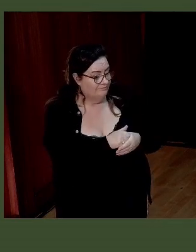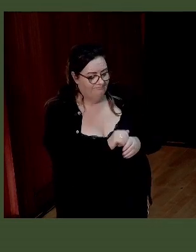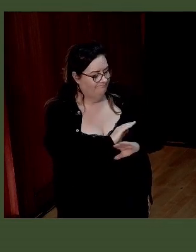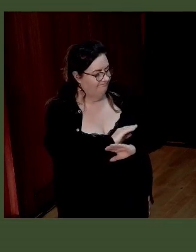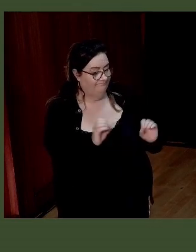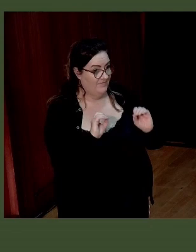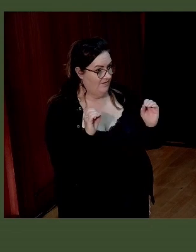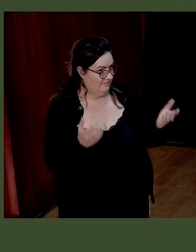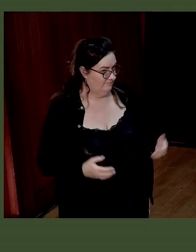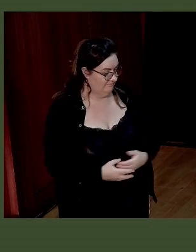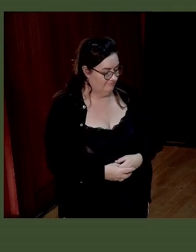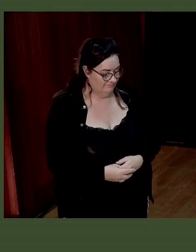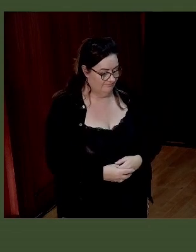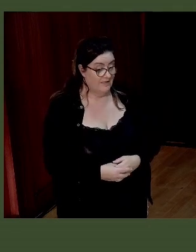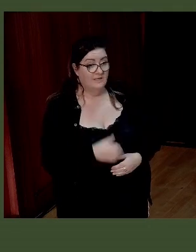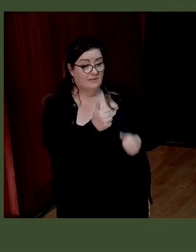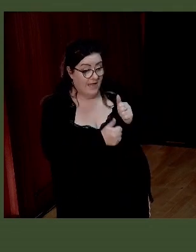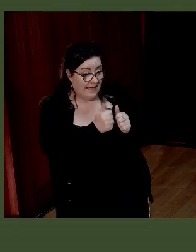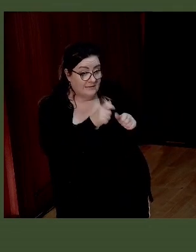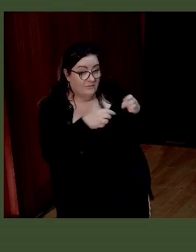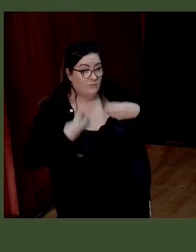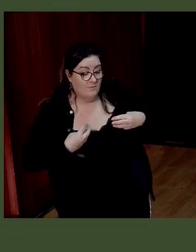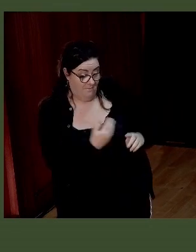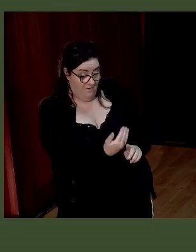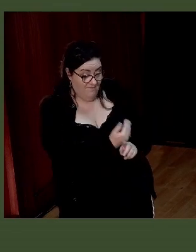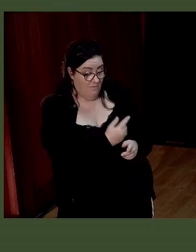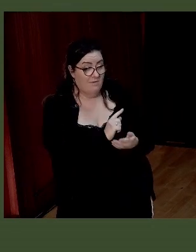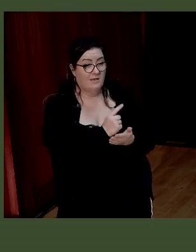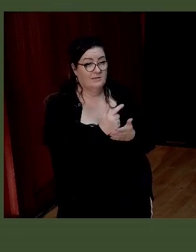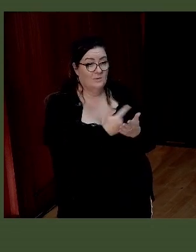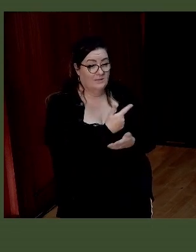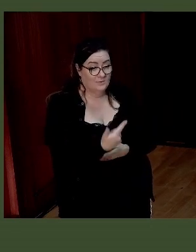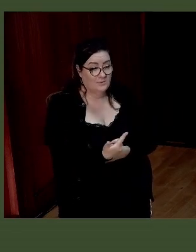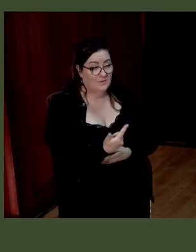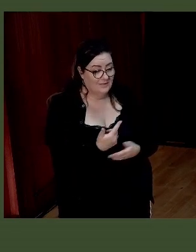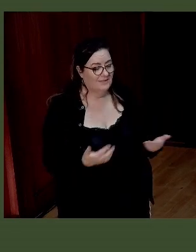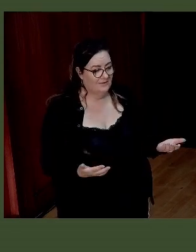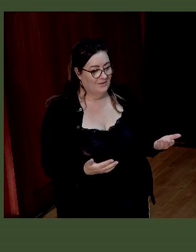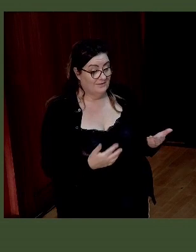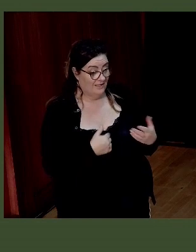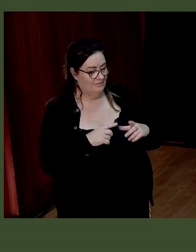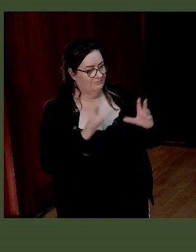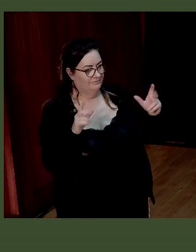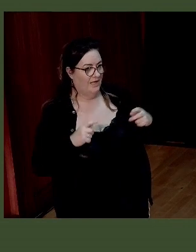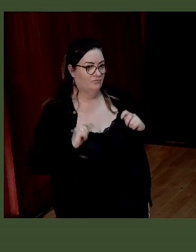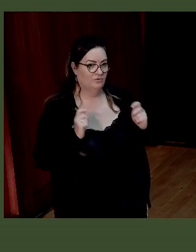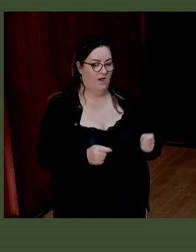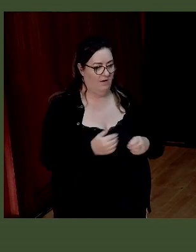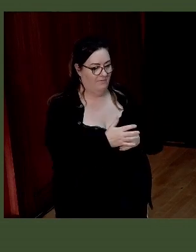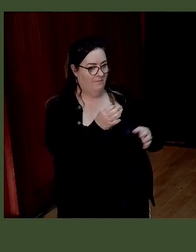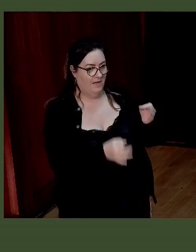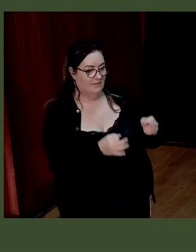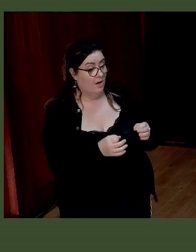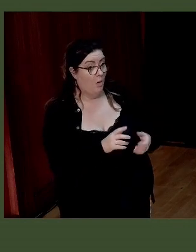state. Those who were being active in the period prior to 1922 either retired from active politics